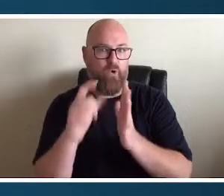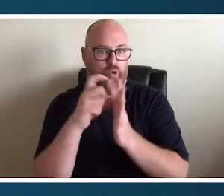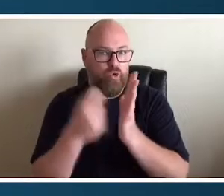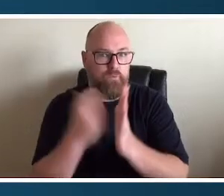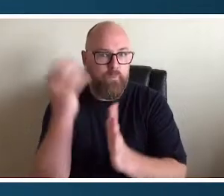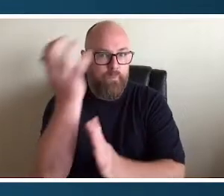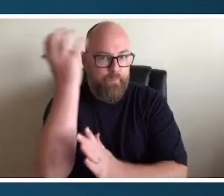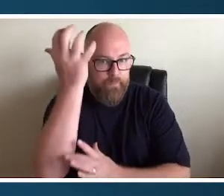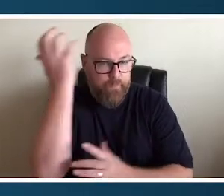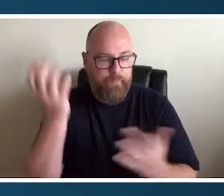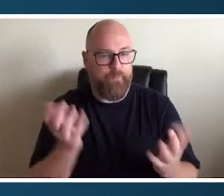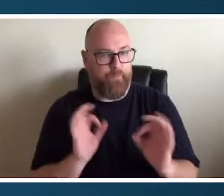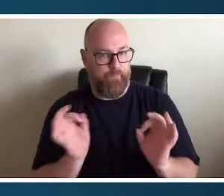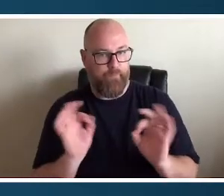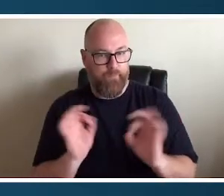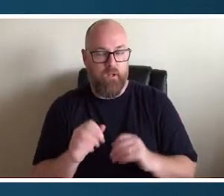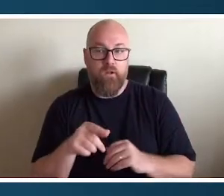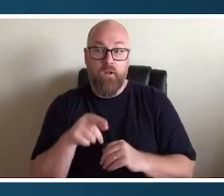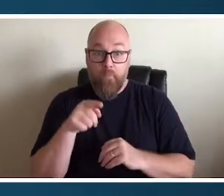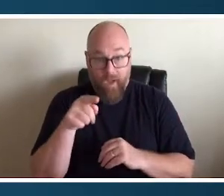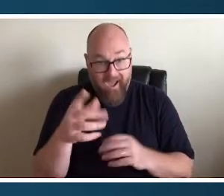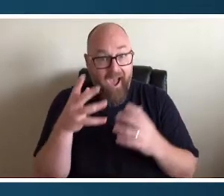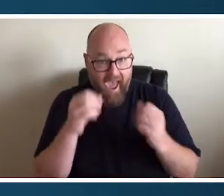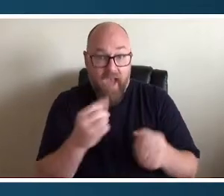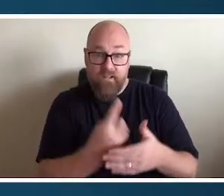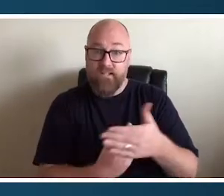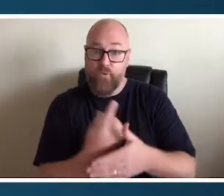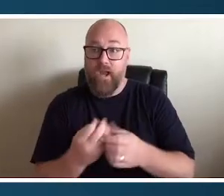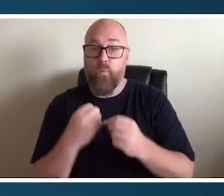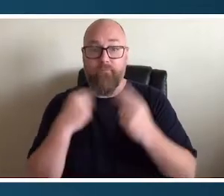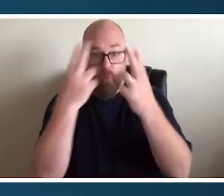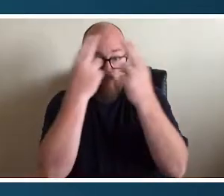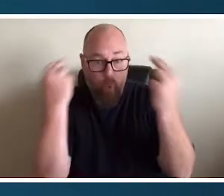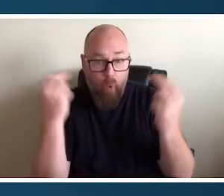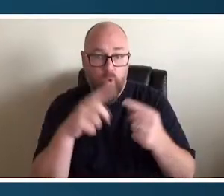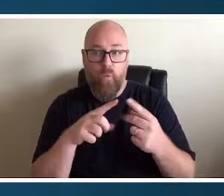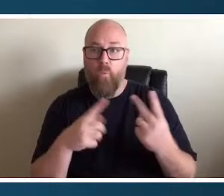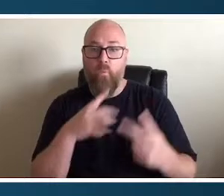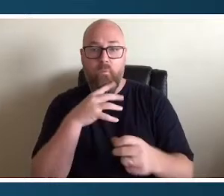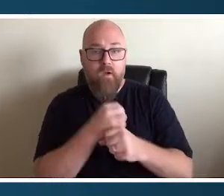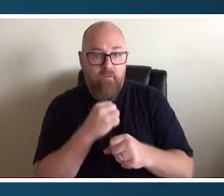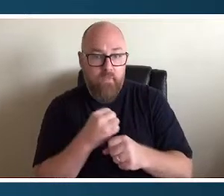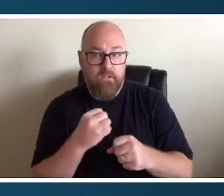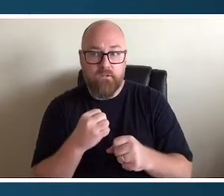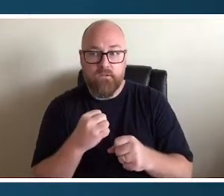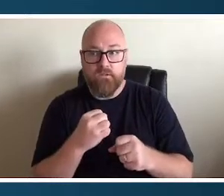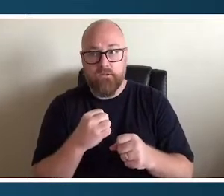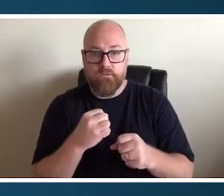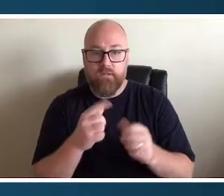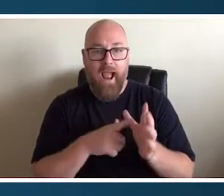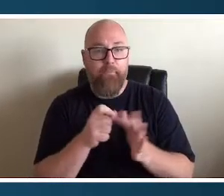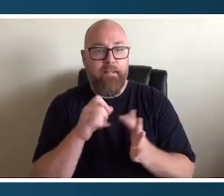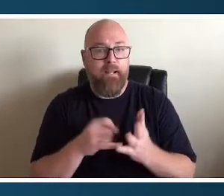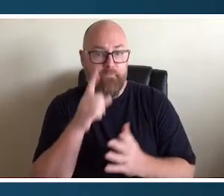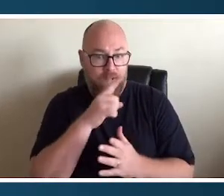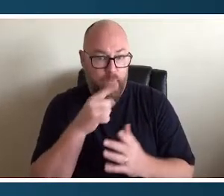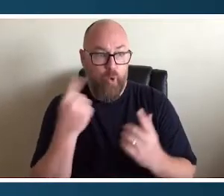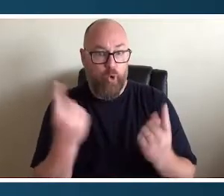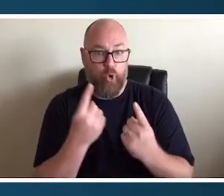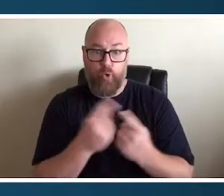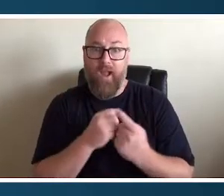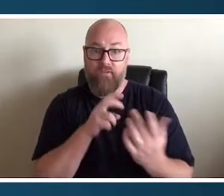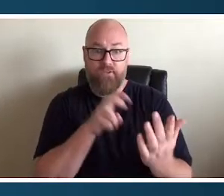there are cases that we have heard of, you know, nurses or government, you know, public employee who sign up to this program and go